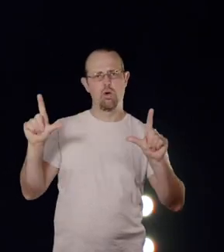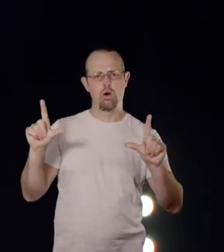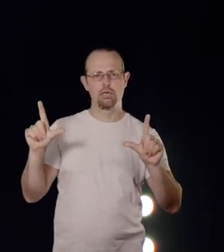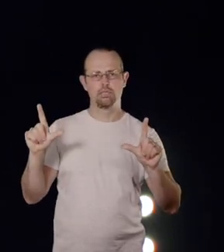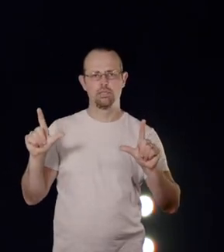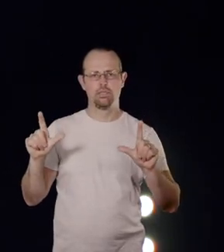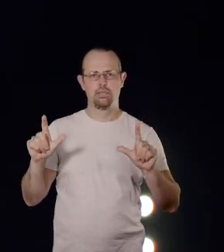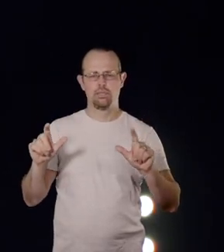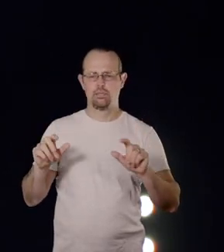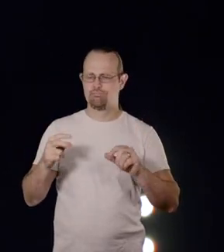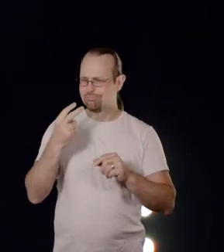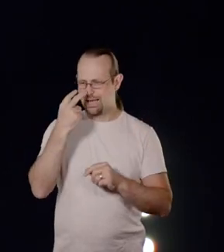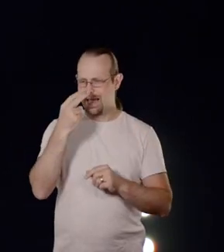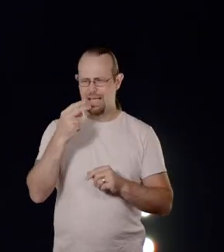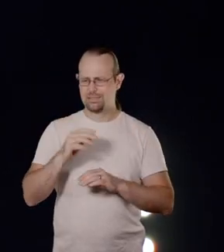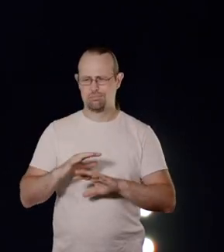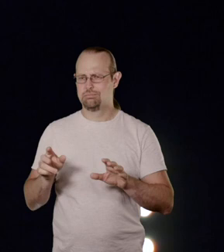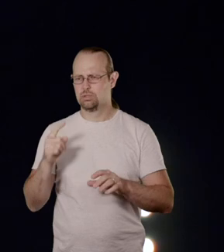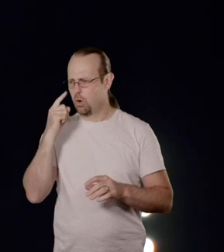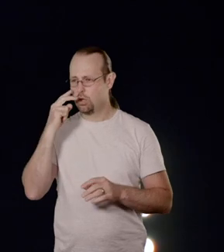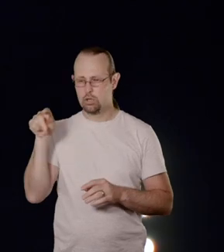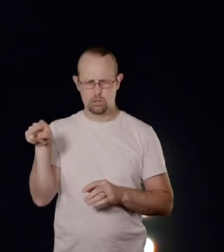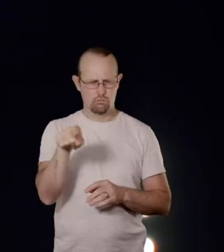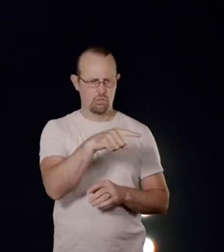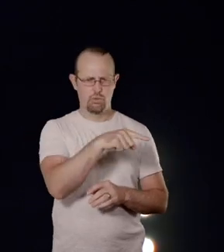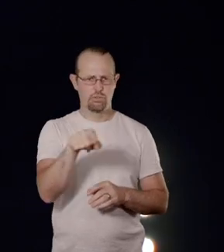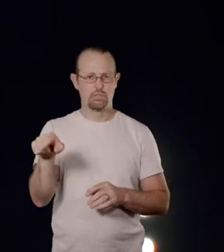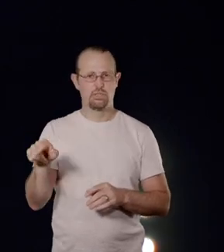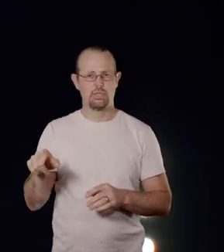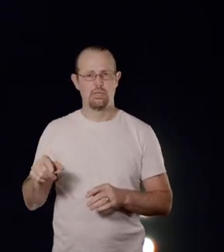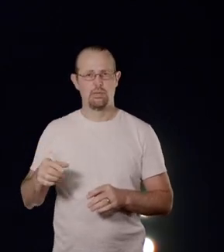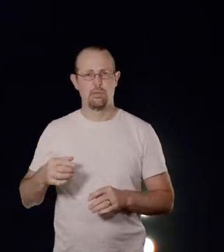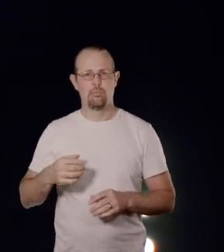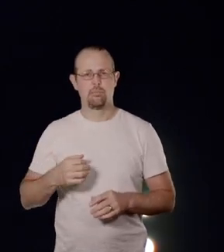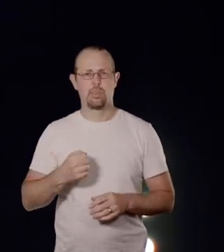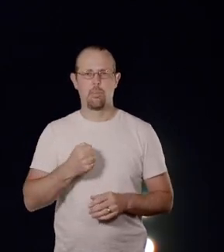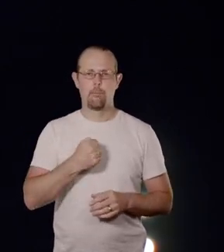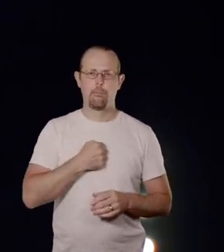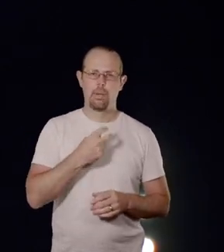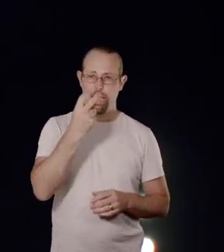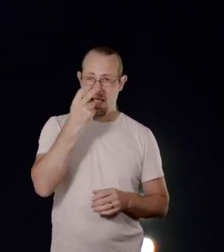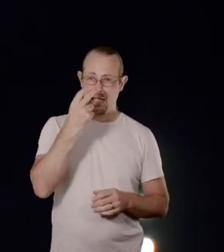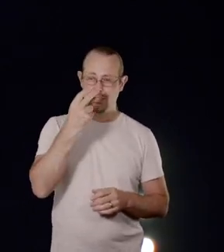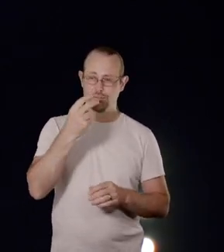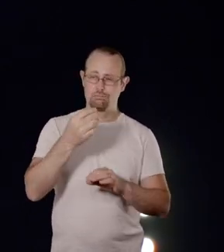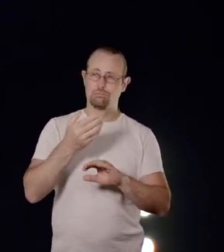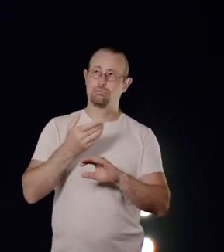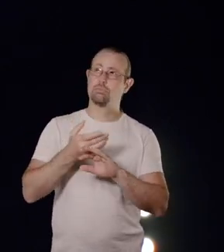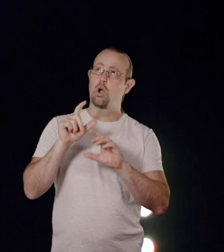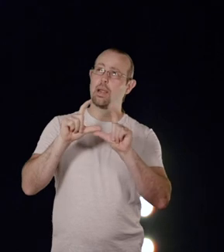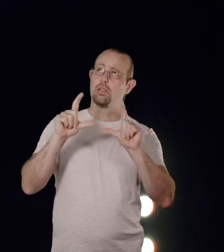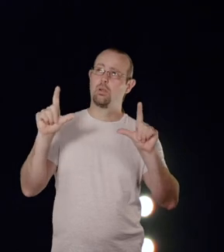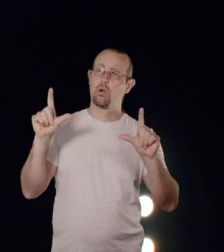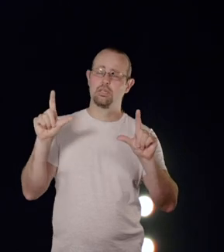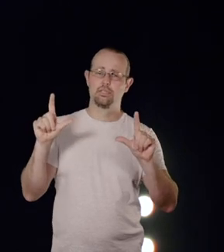Philip Keller says in his book, A Shepherd Looks at Psalm 23. When my eyes are on my master, they are not on those around me.